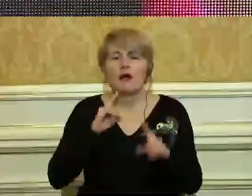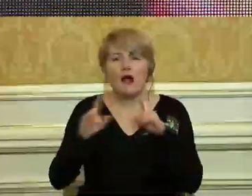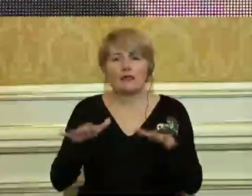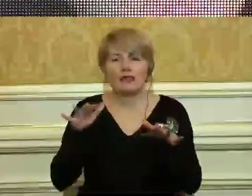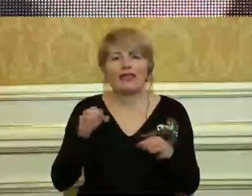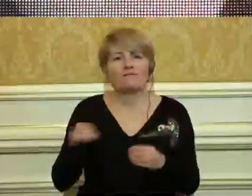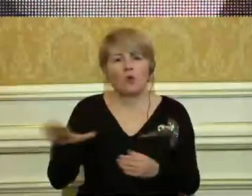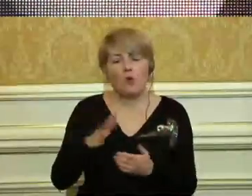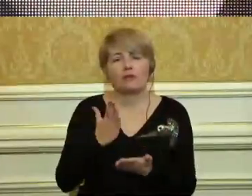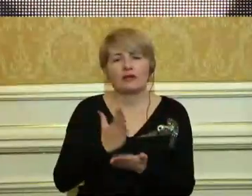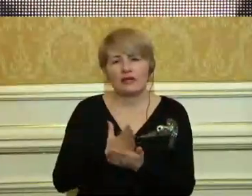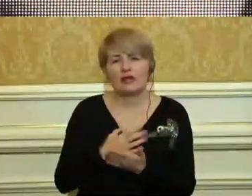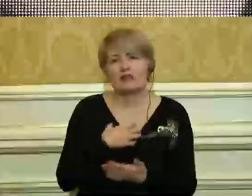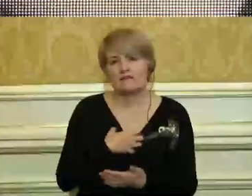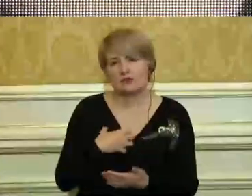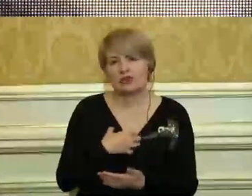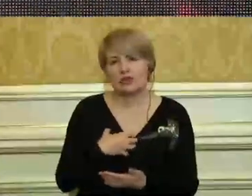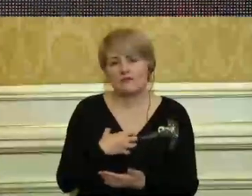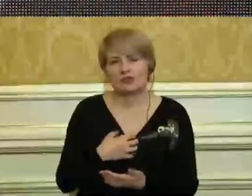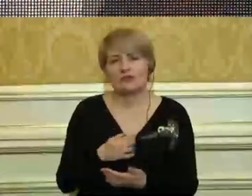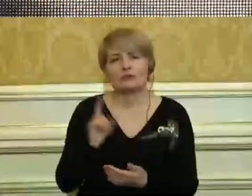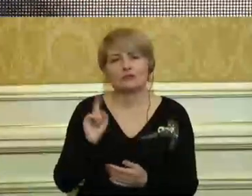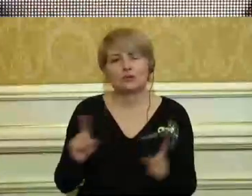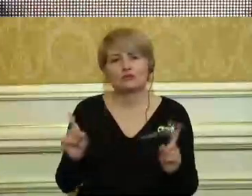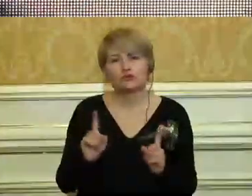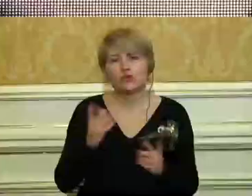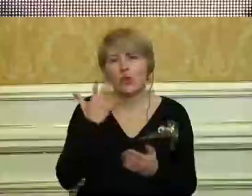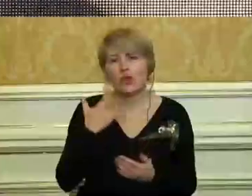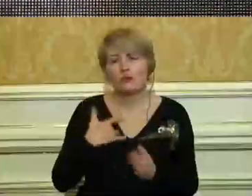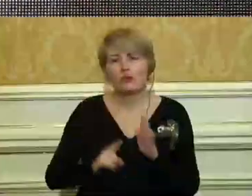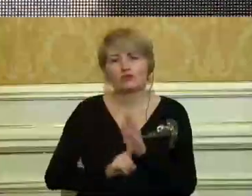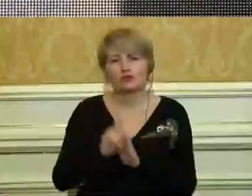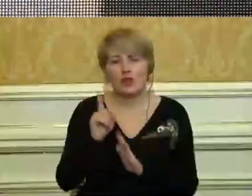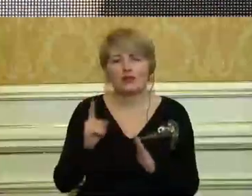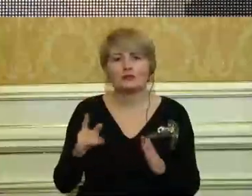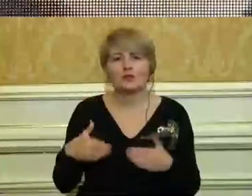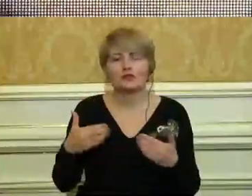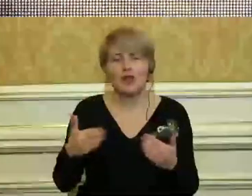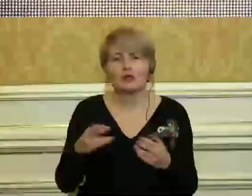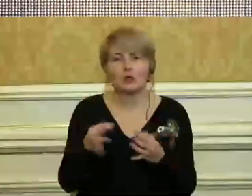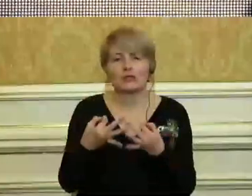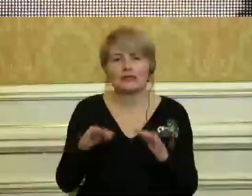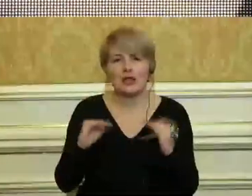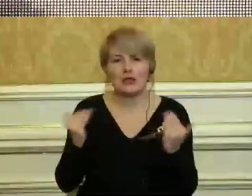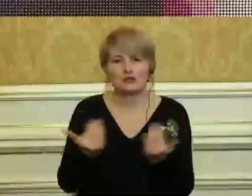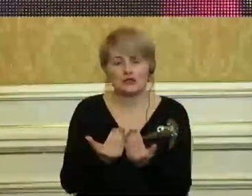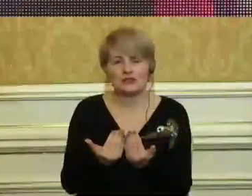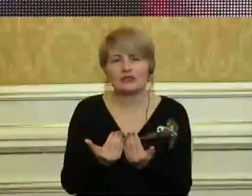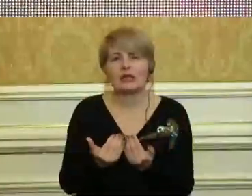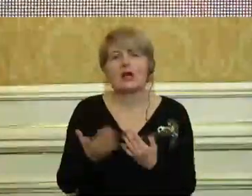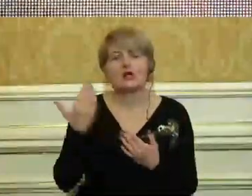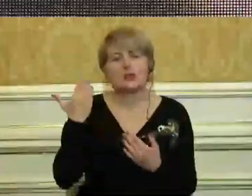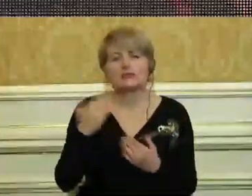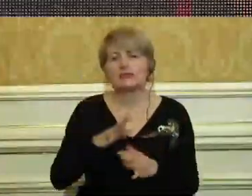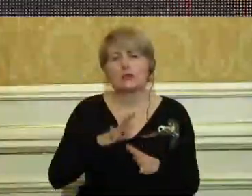started our way, our path to independence, of course we didn't have this resolution, but all